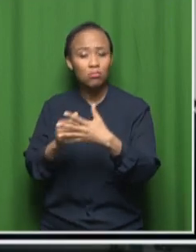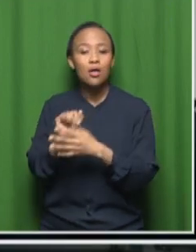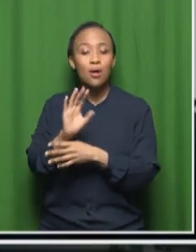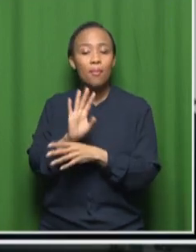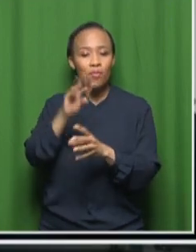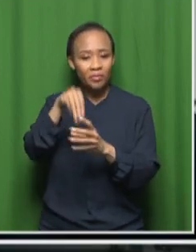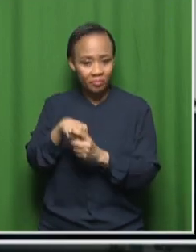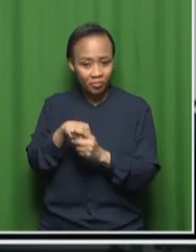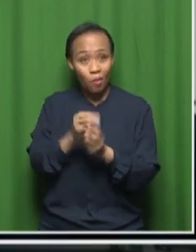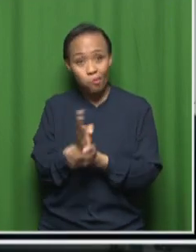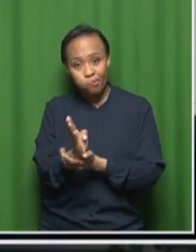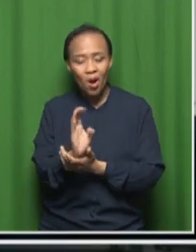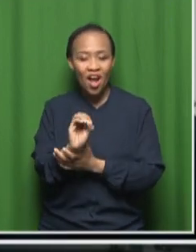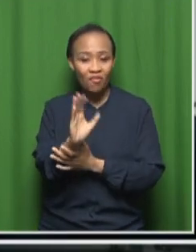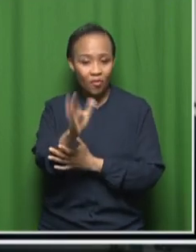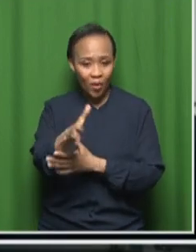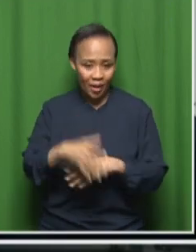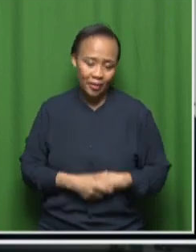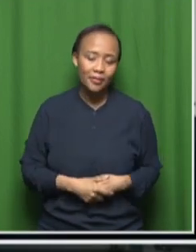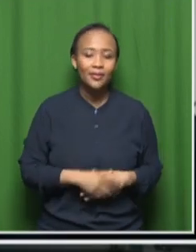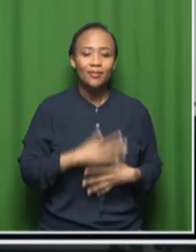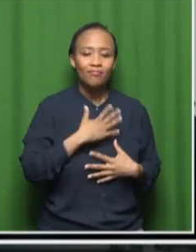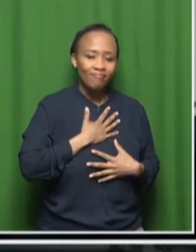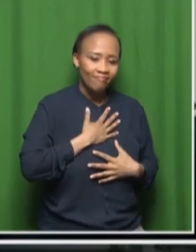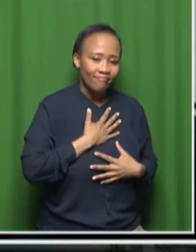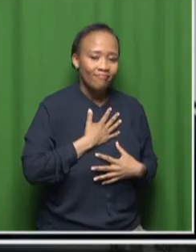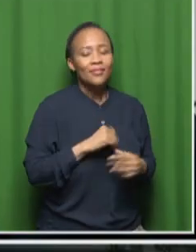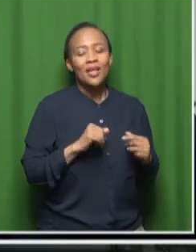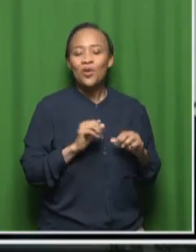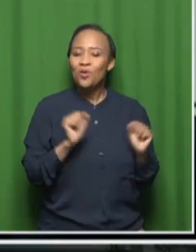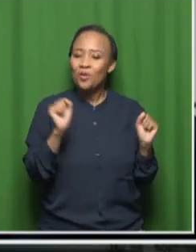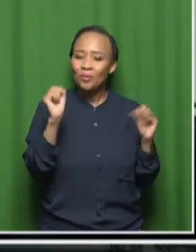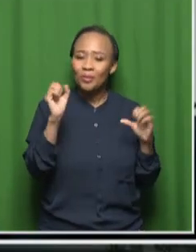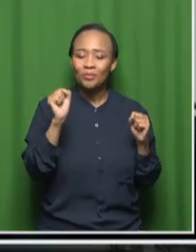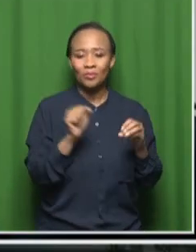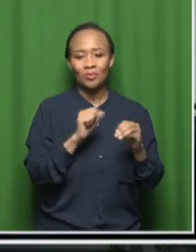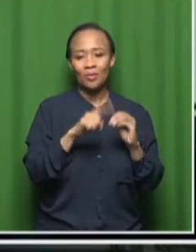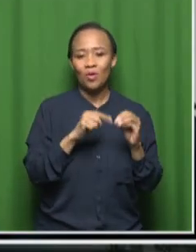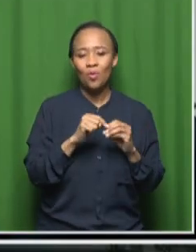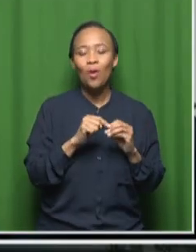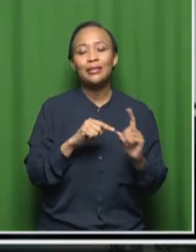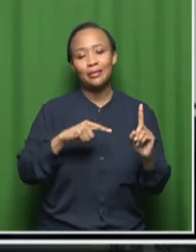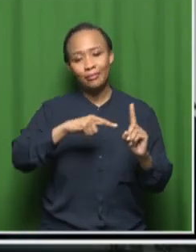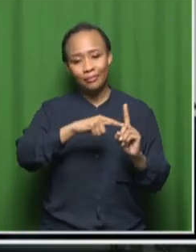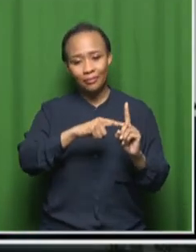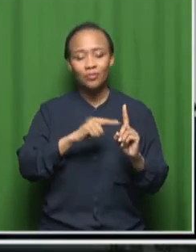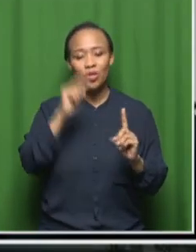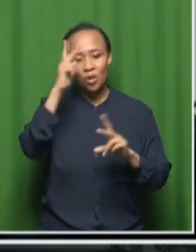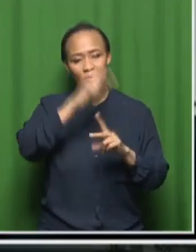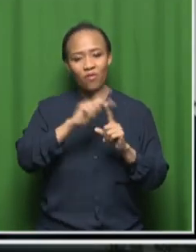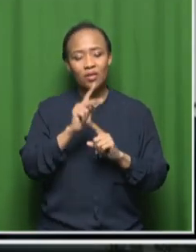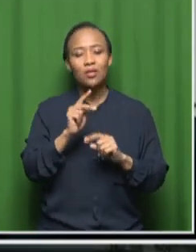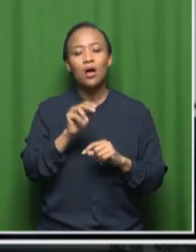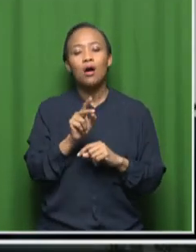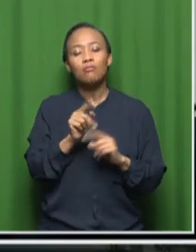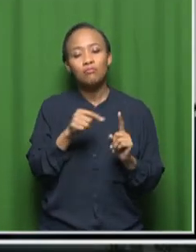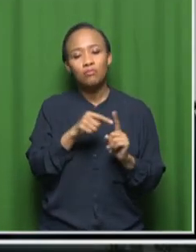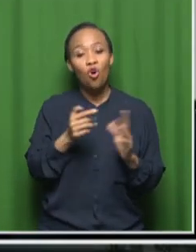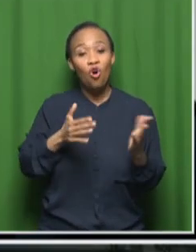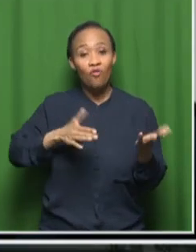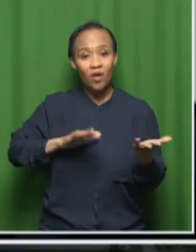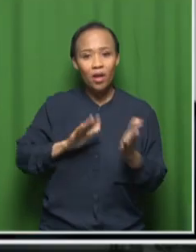for a treat. Speaking about the tribute that obviously is coming through for Prof. Khumalo, the book that's also coming